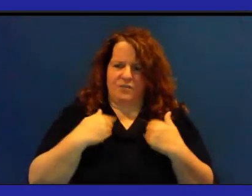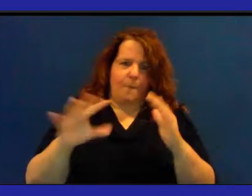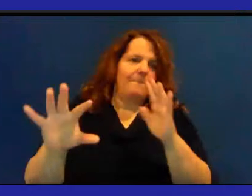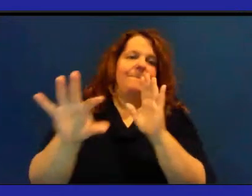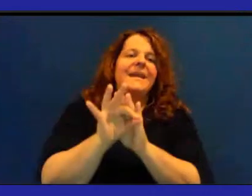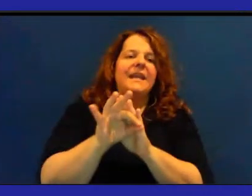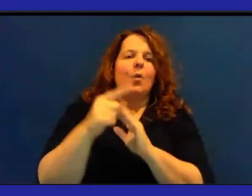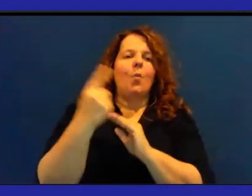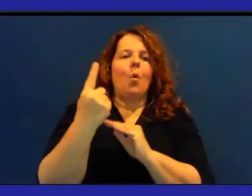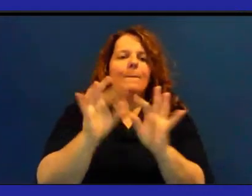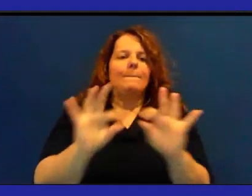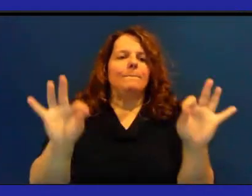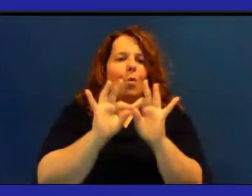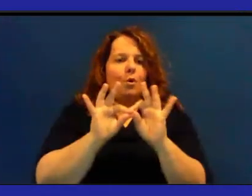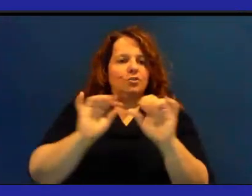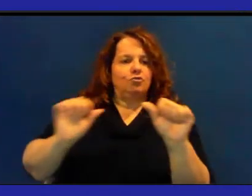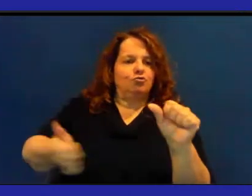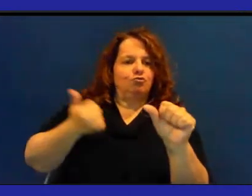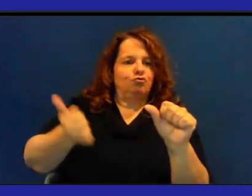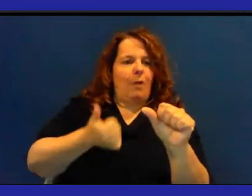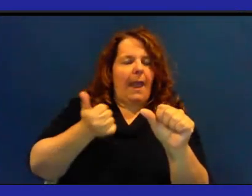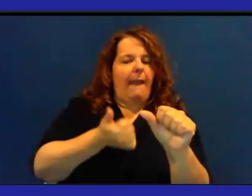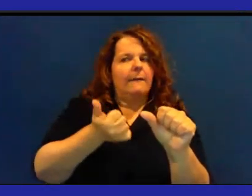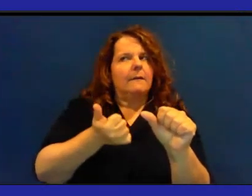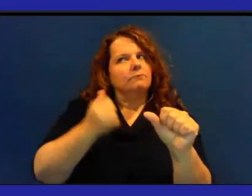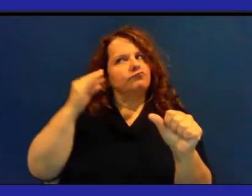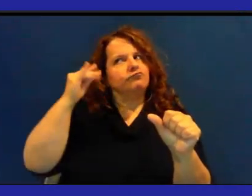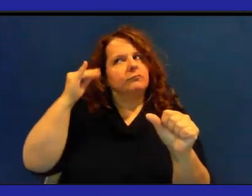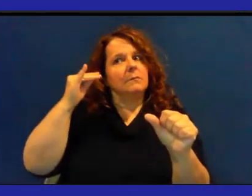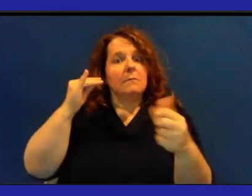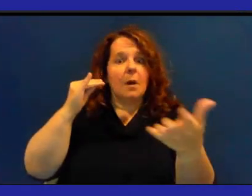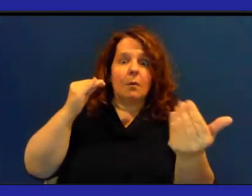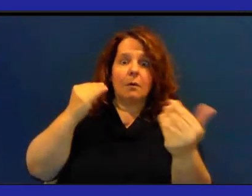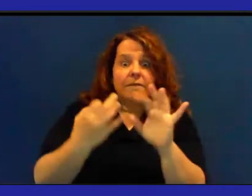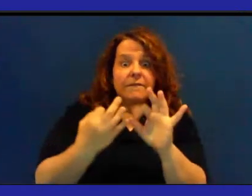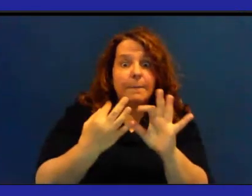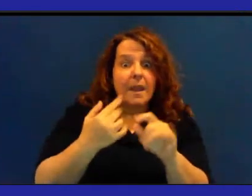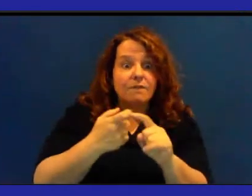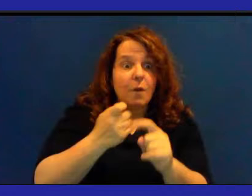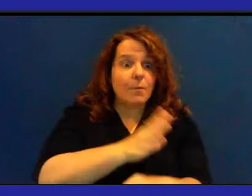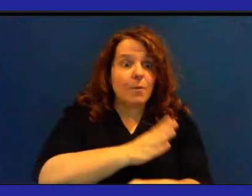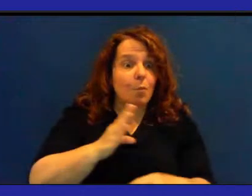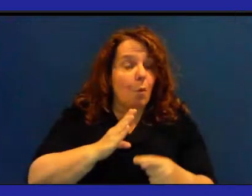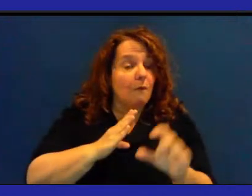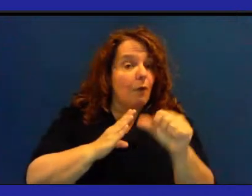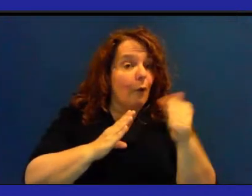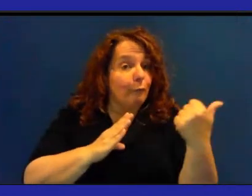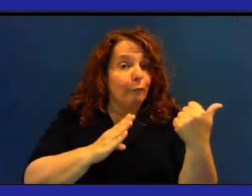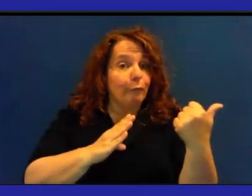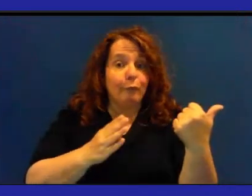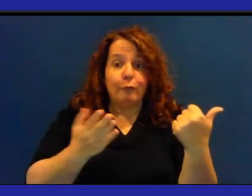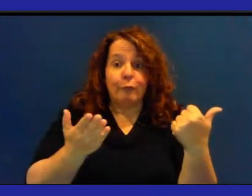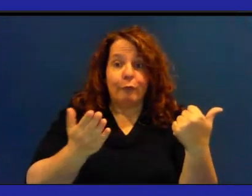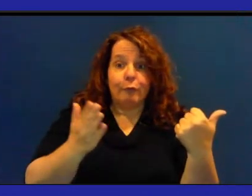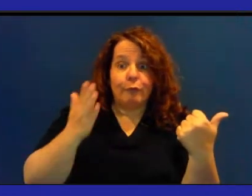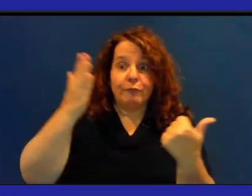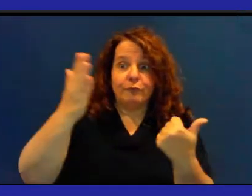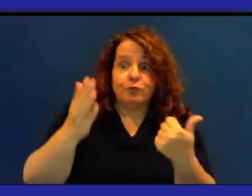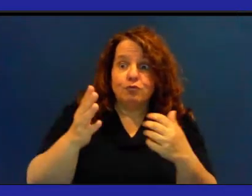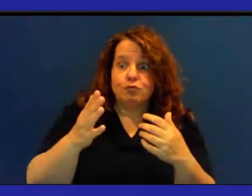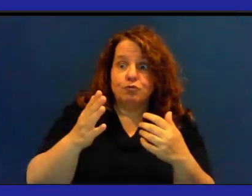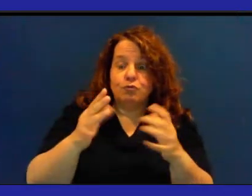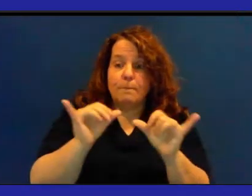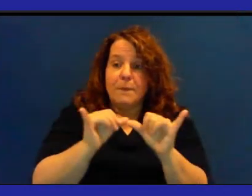an important thing to track is on my mind, but welcome feedback from the board on future measures to add